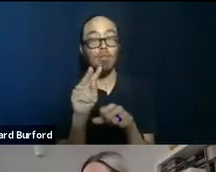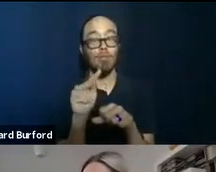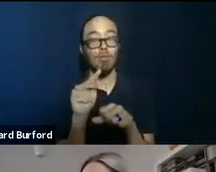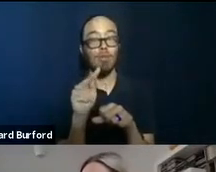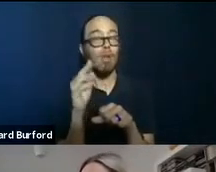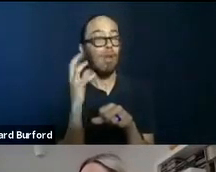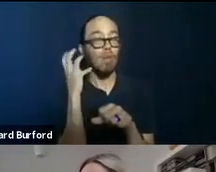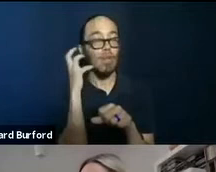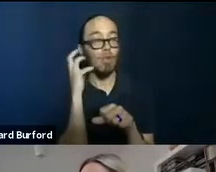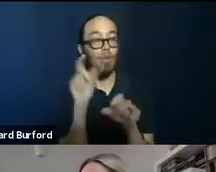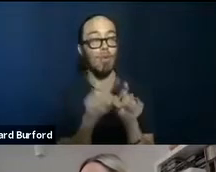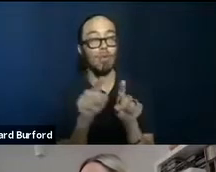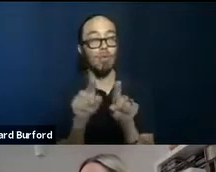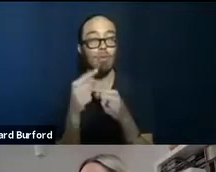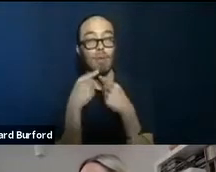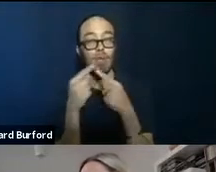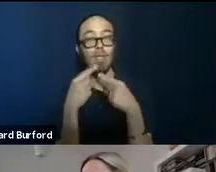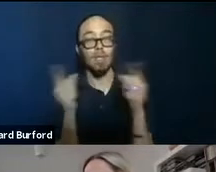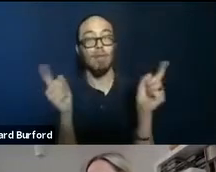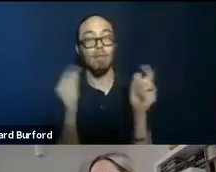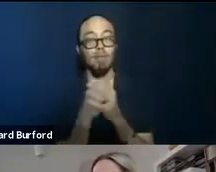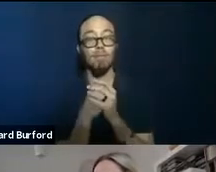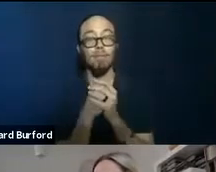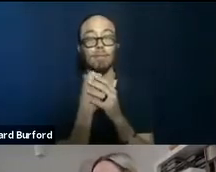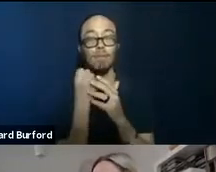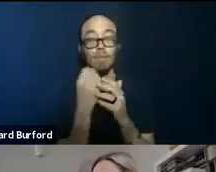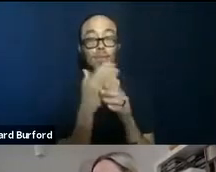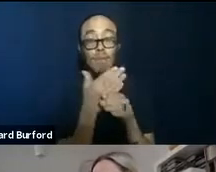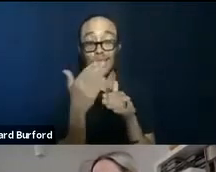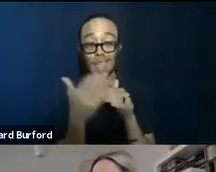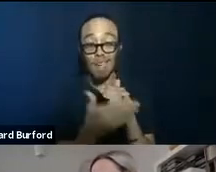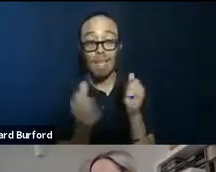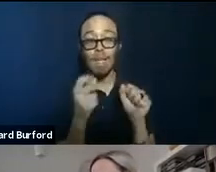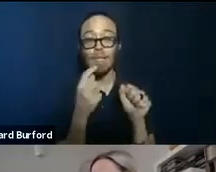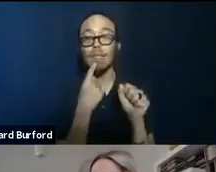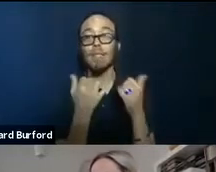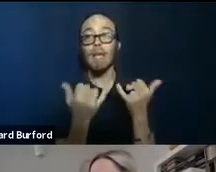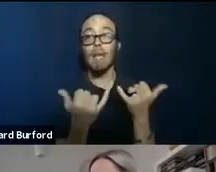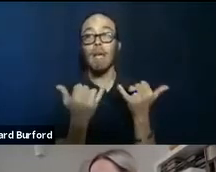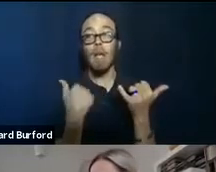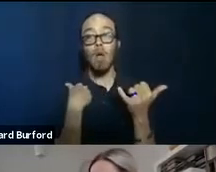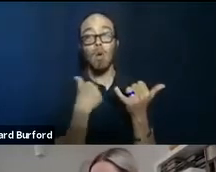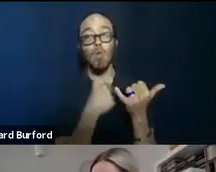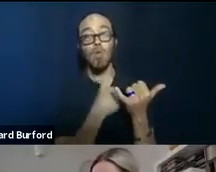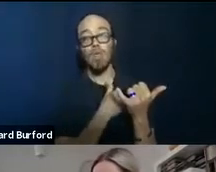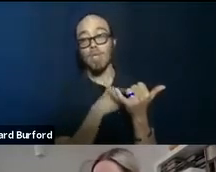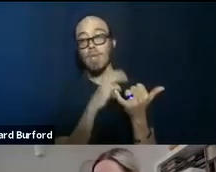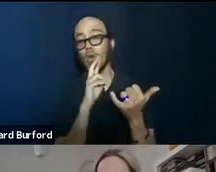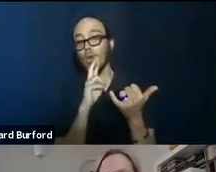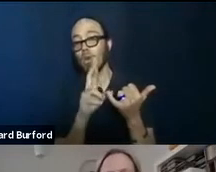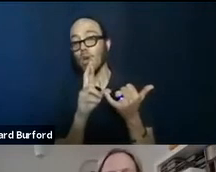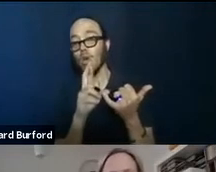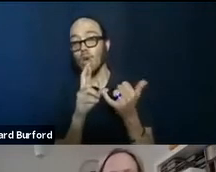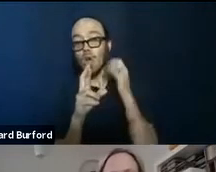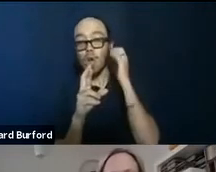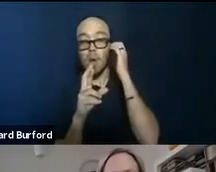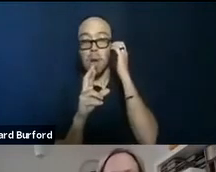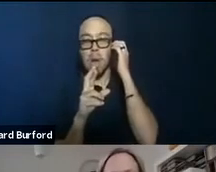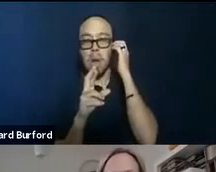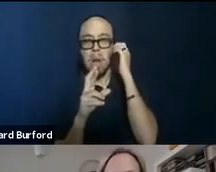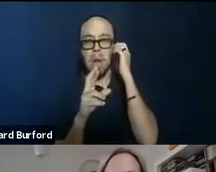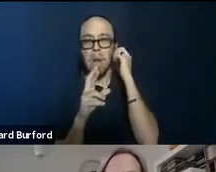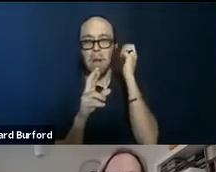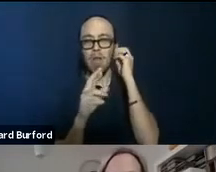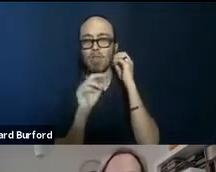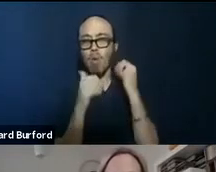radio broadcasting. So by ending, I can say now we are in a shortage of some